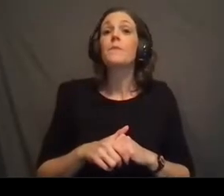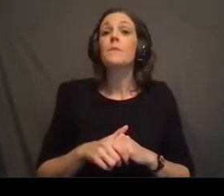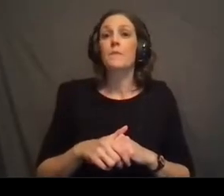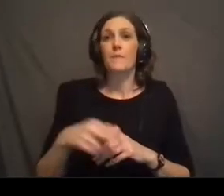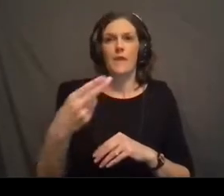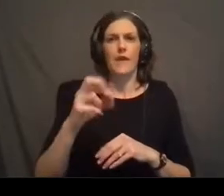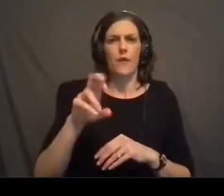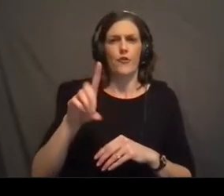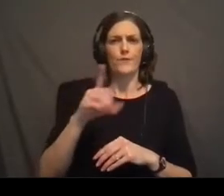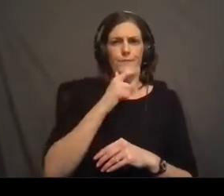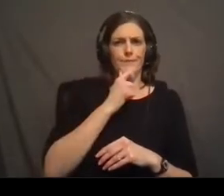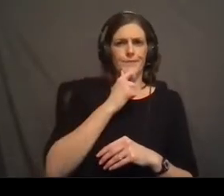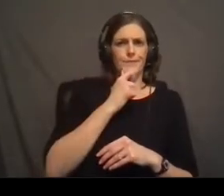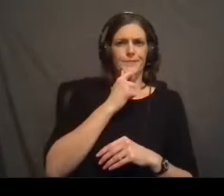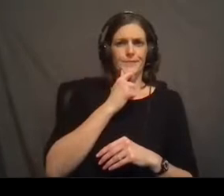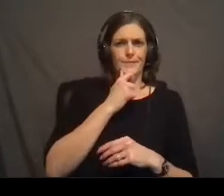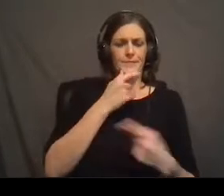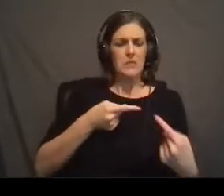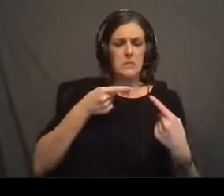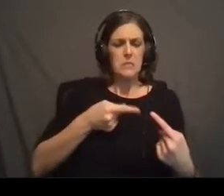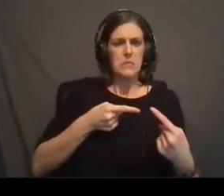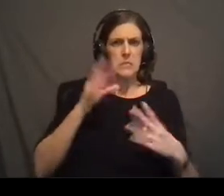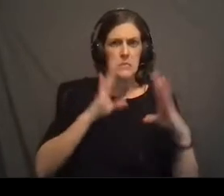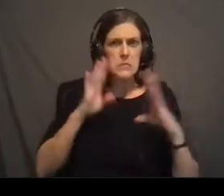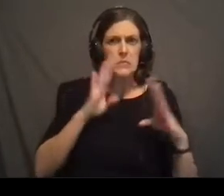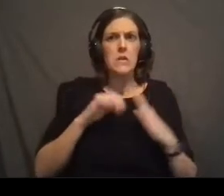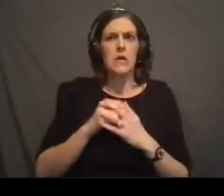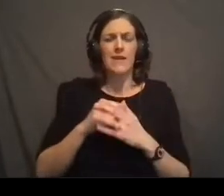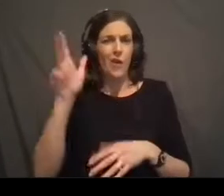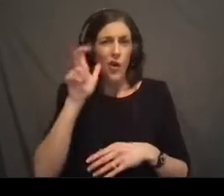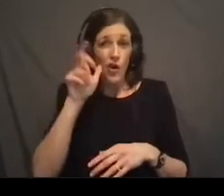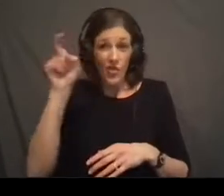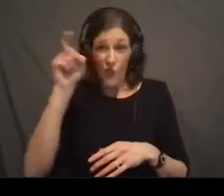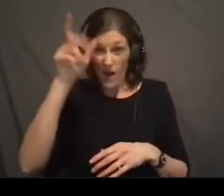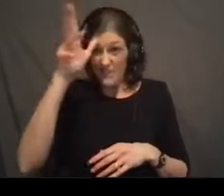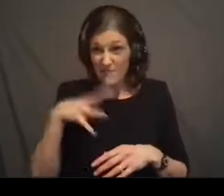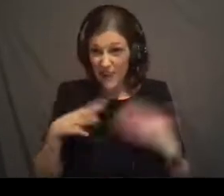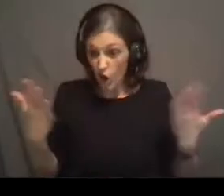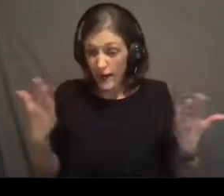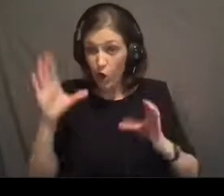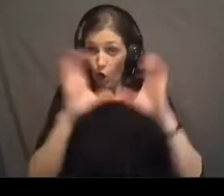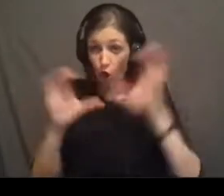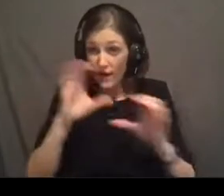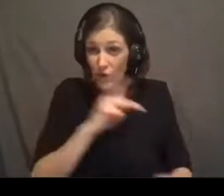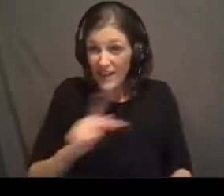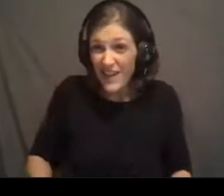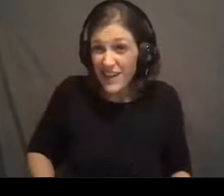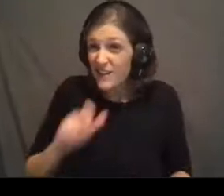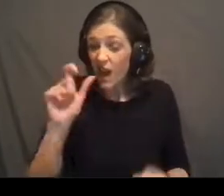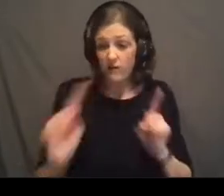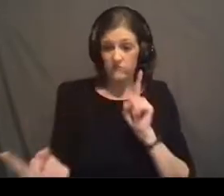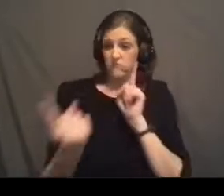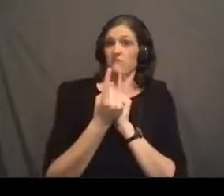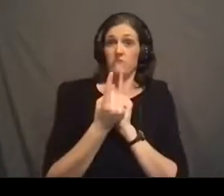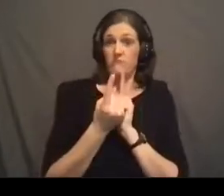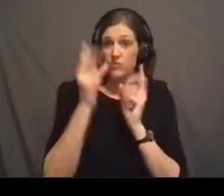Herod was troubled when he heard that the wise men are in town looking for a king and that they didn't come to him to pay